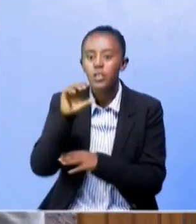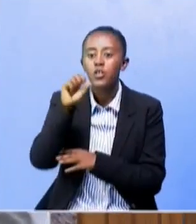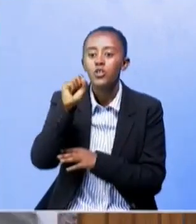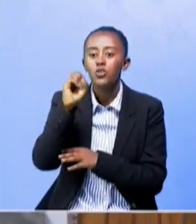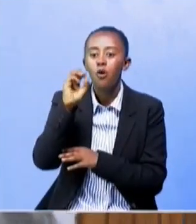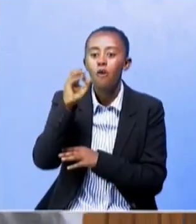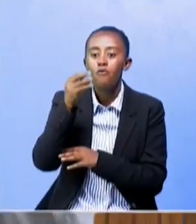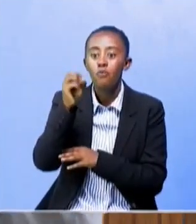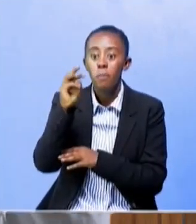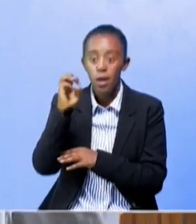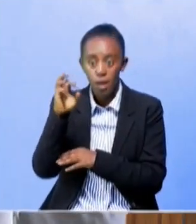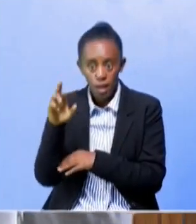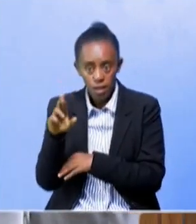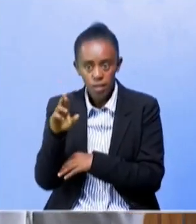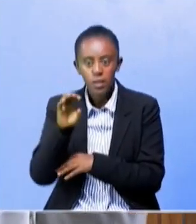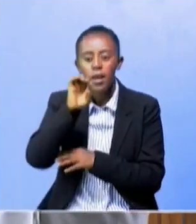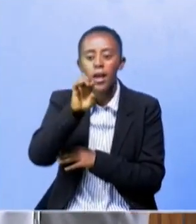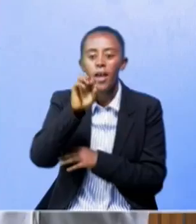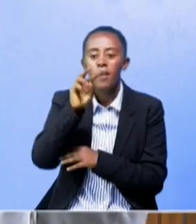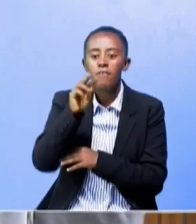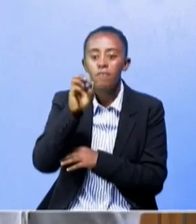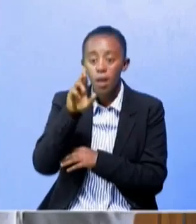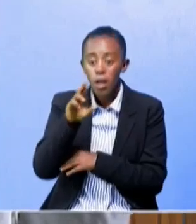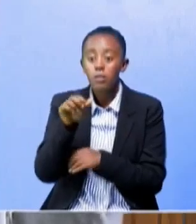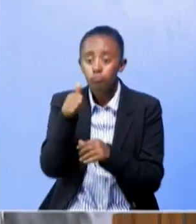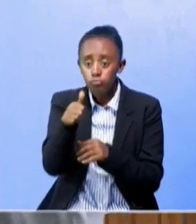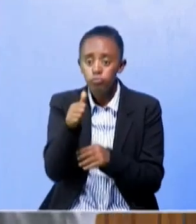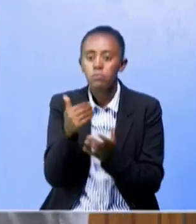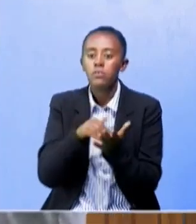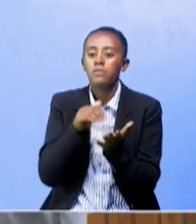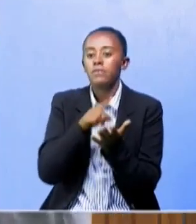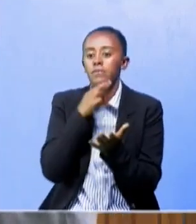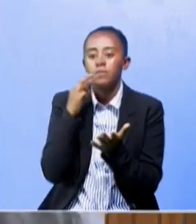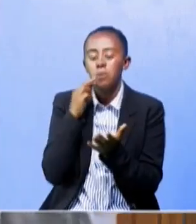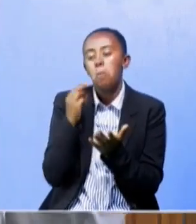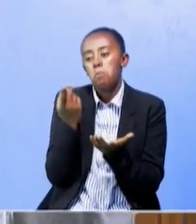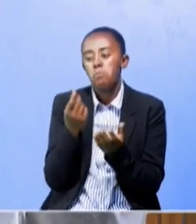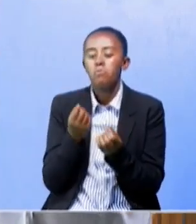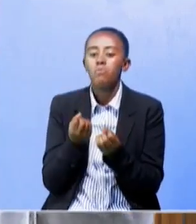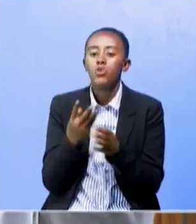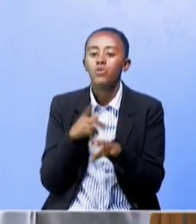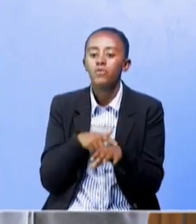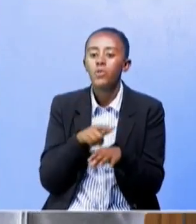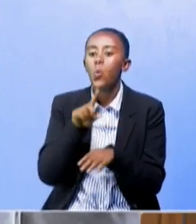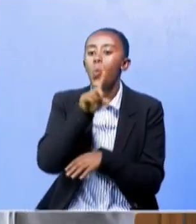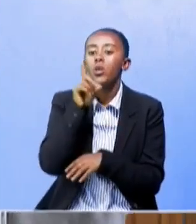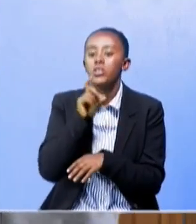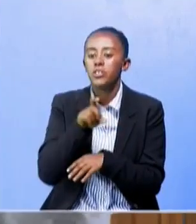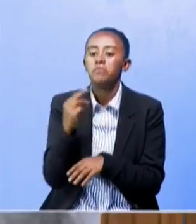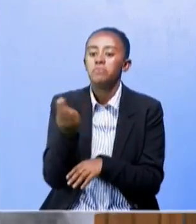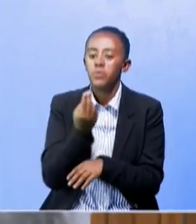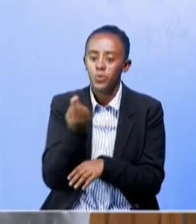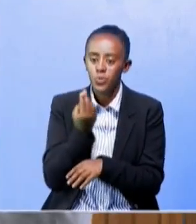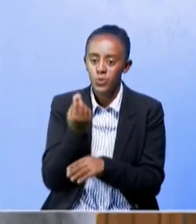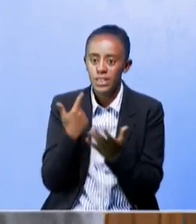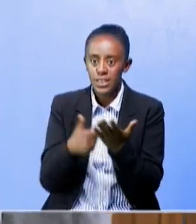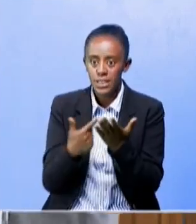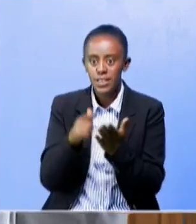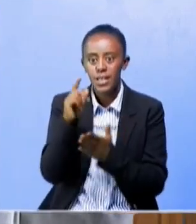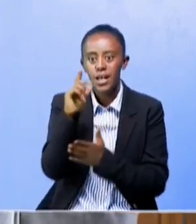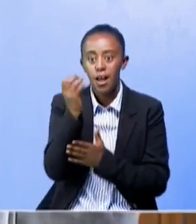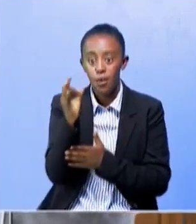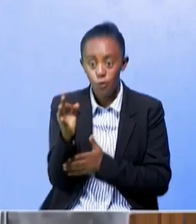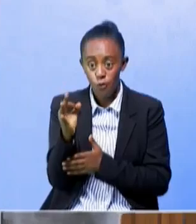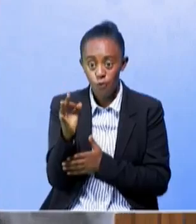So ever is a frequency adverb still now, but we use most of the time to ask for question using this kind of